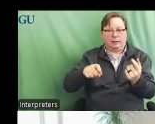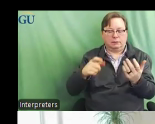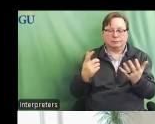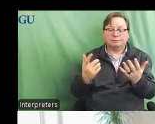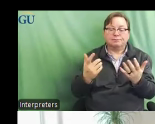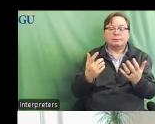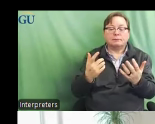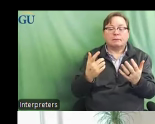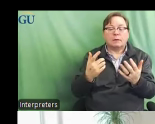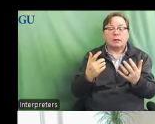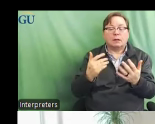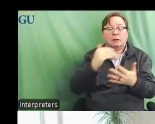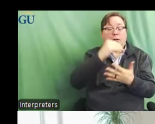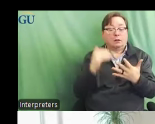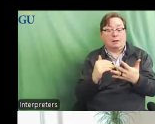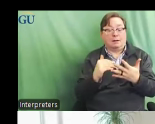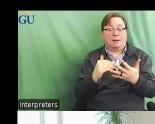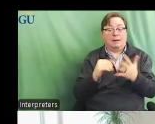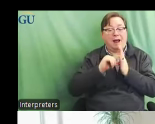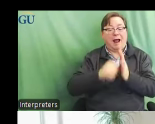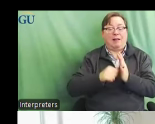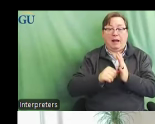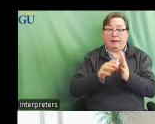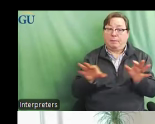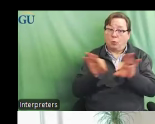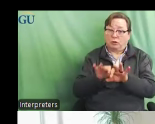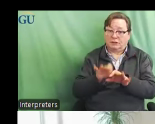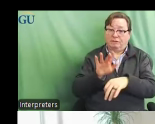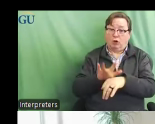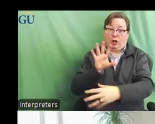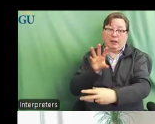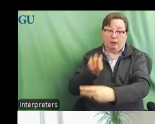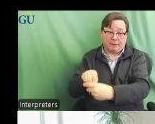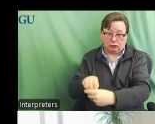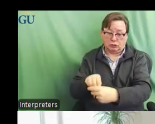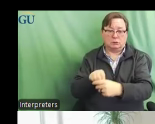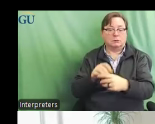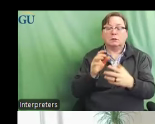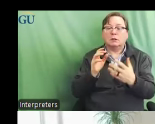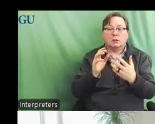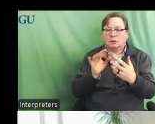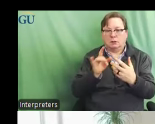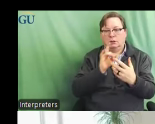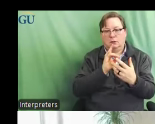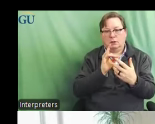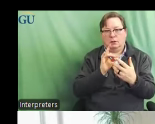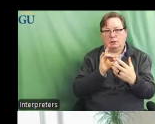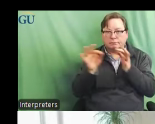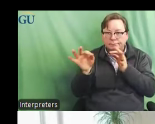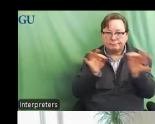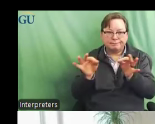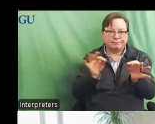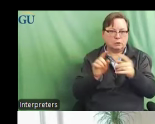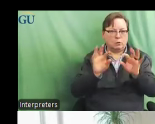Highlighting the importance of early involvement or early intervention with families is when we talk about why